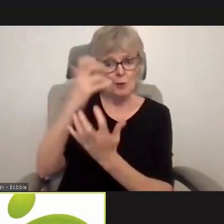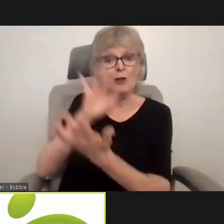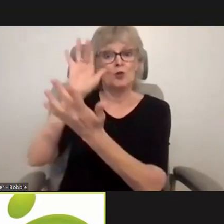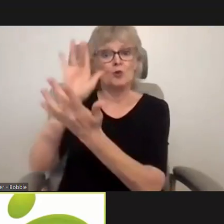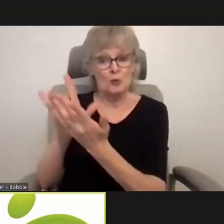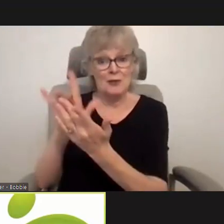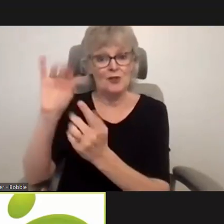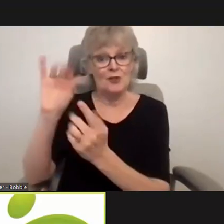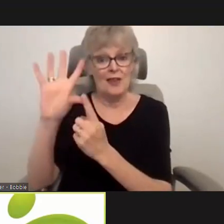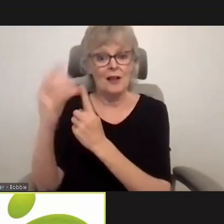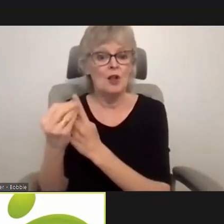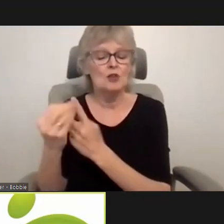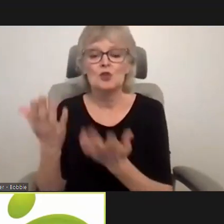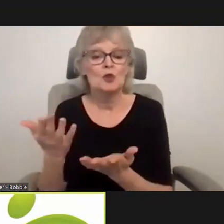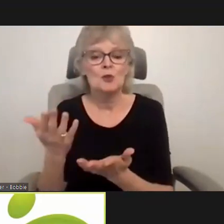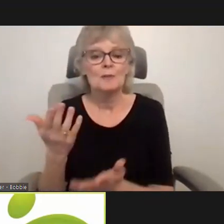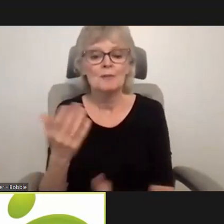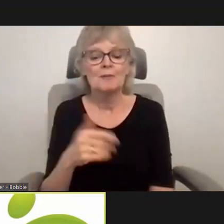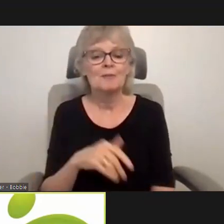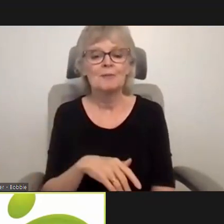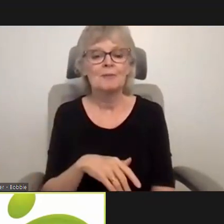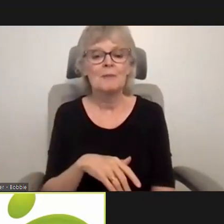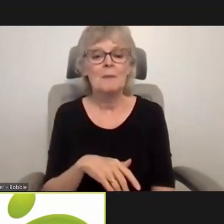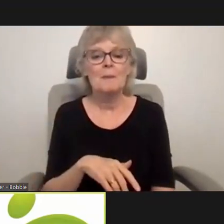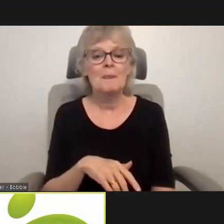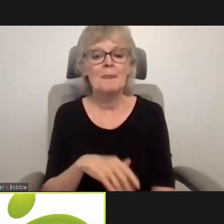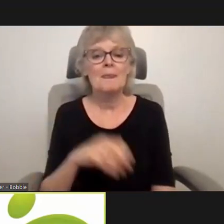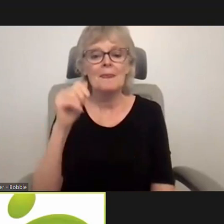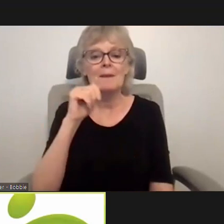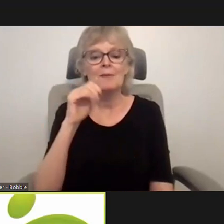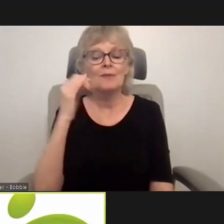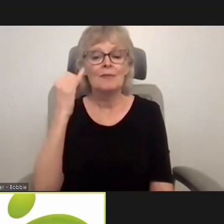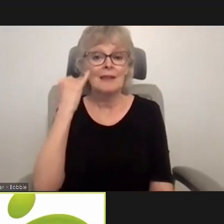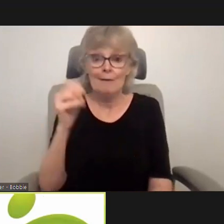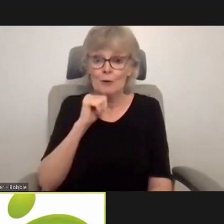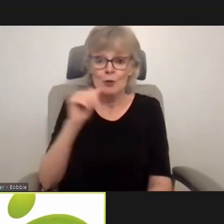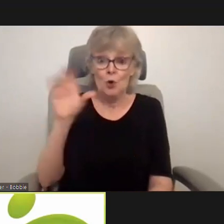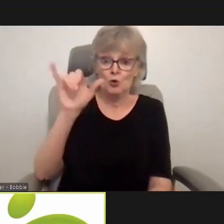It just isn't going to go as well any other way.